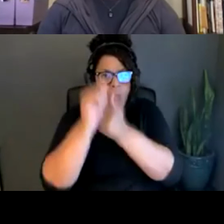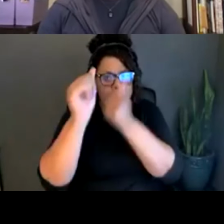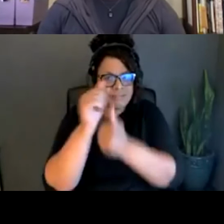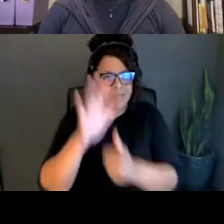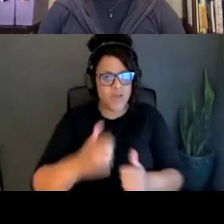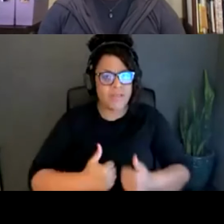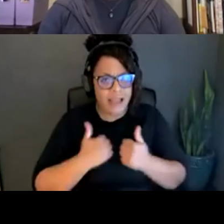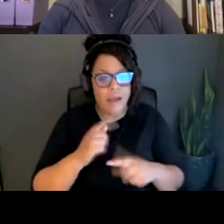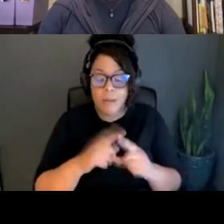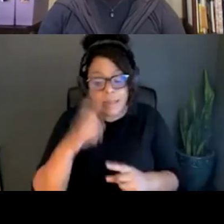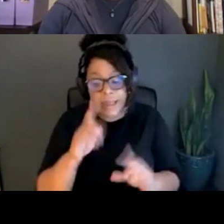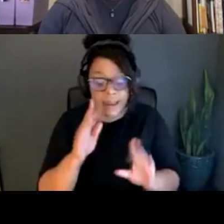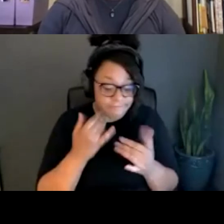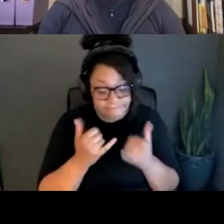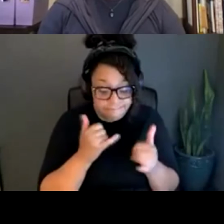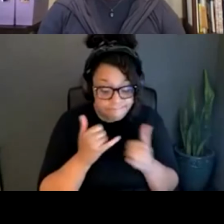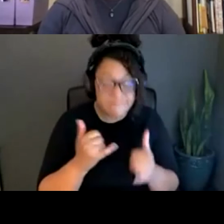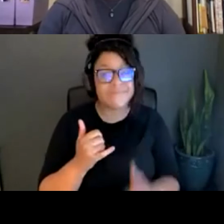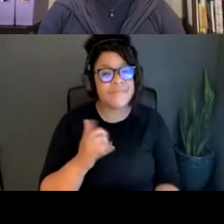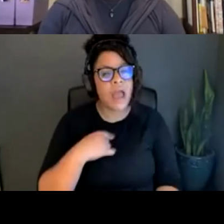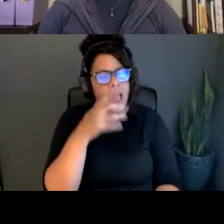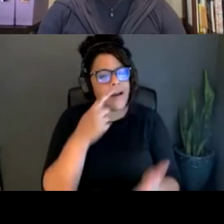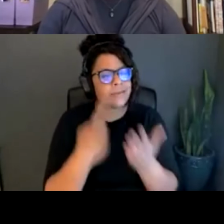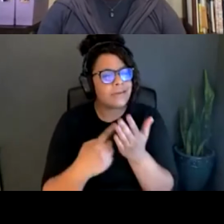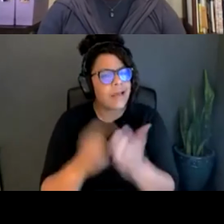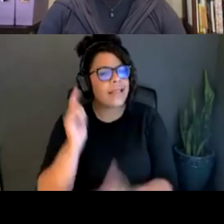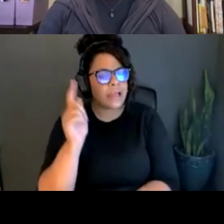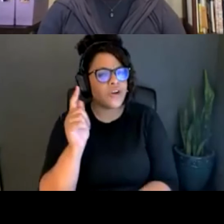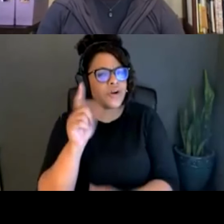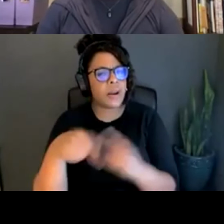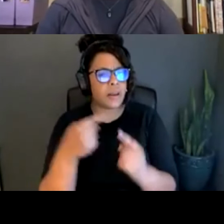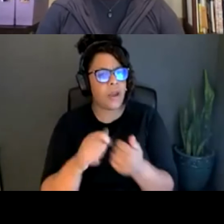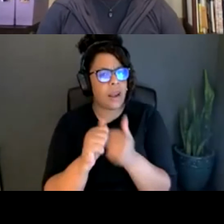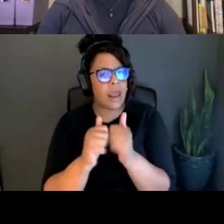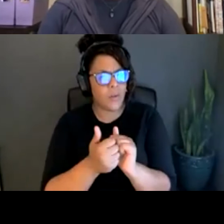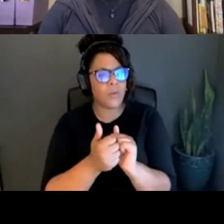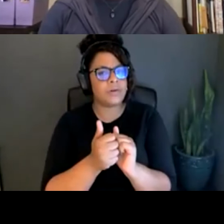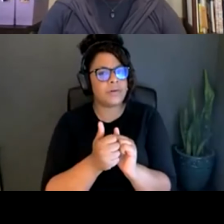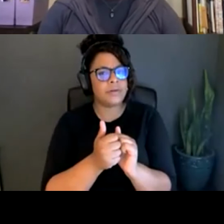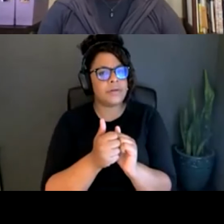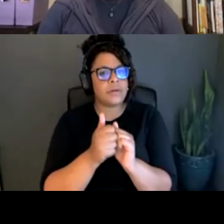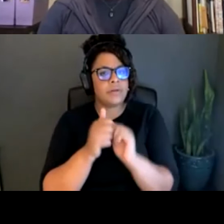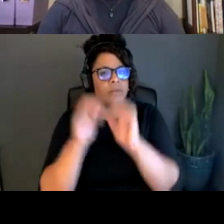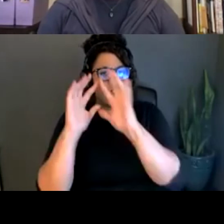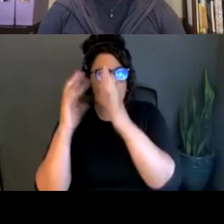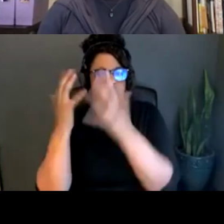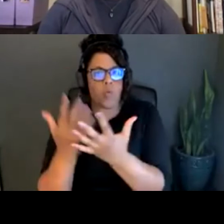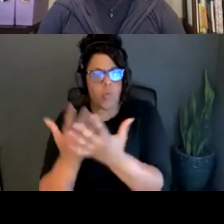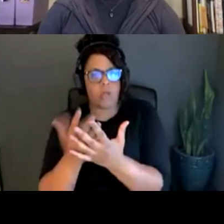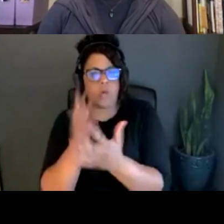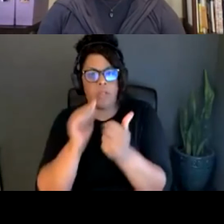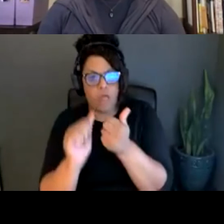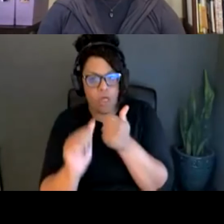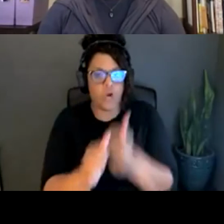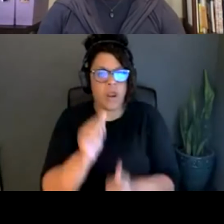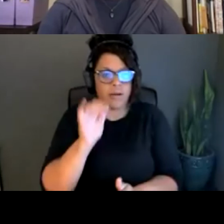existence. And I'm going to talk more later in this presentation about the ways in which the world threatens the